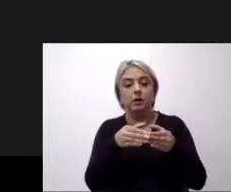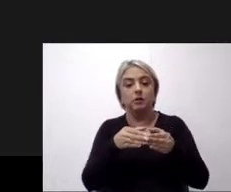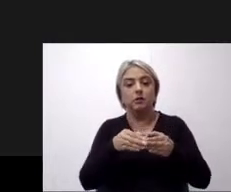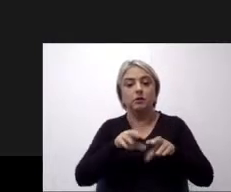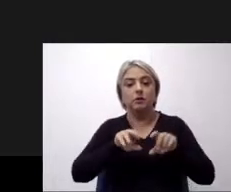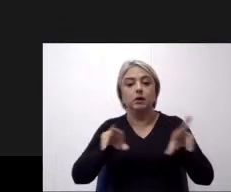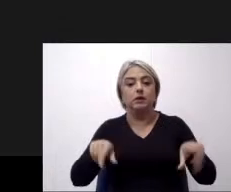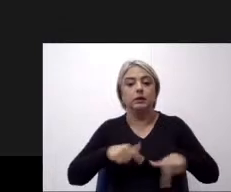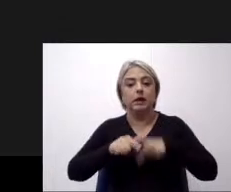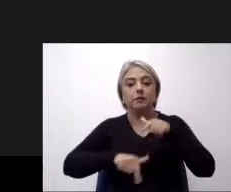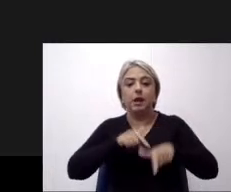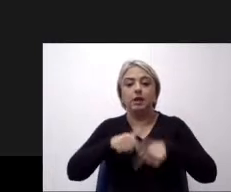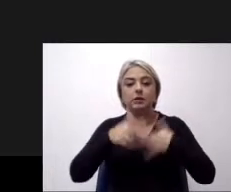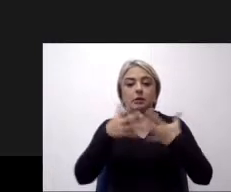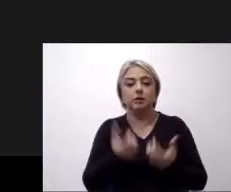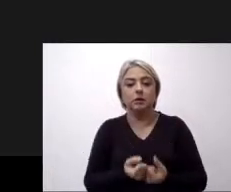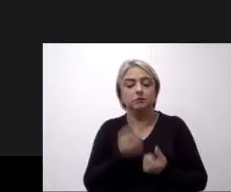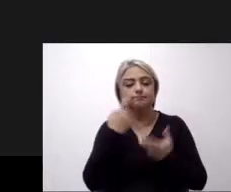gender perspective.